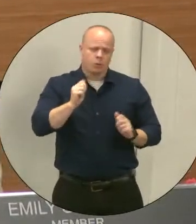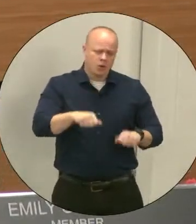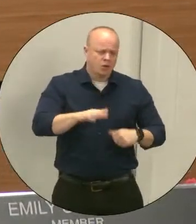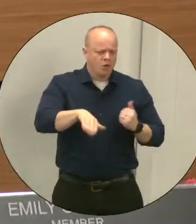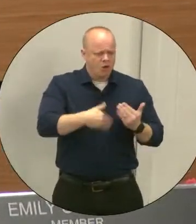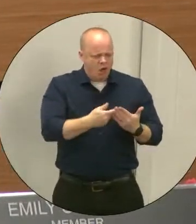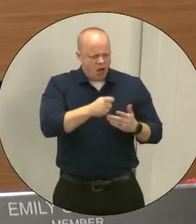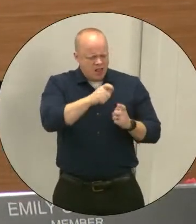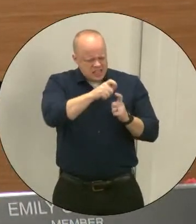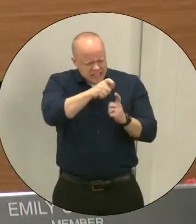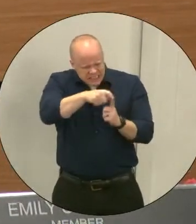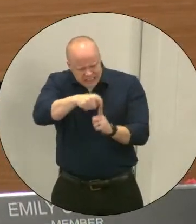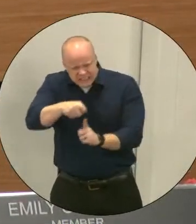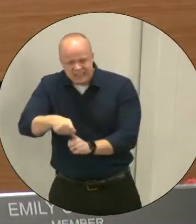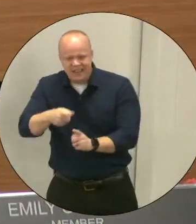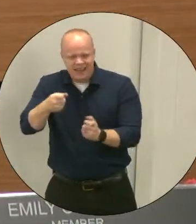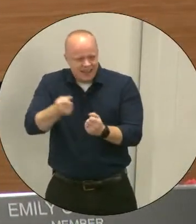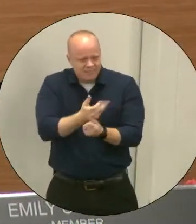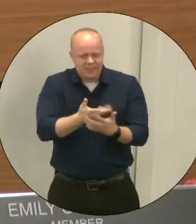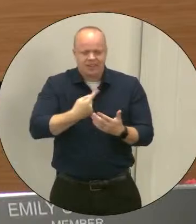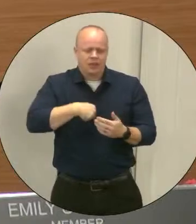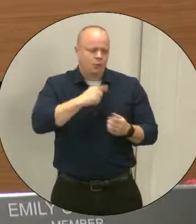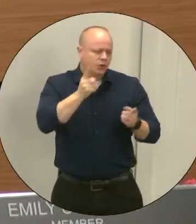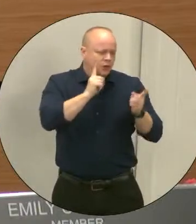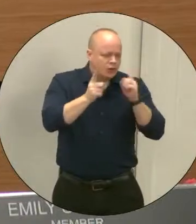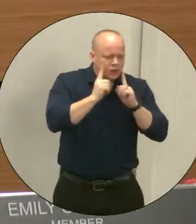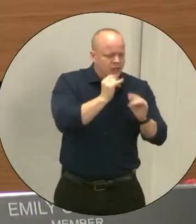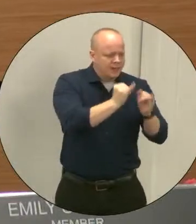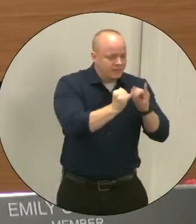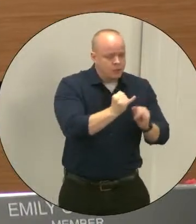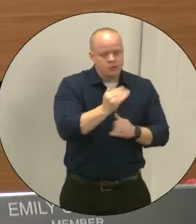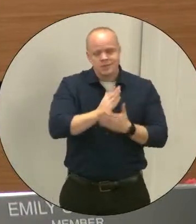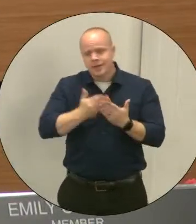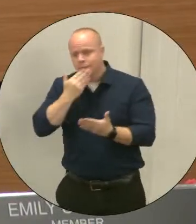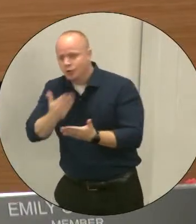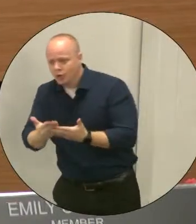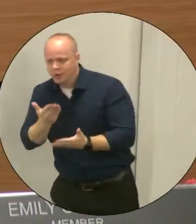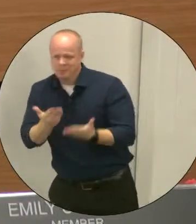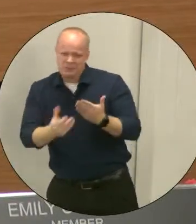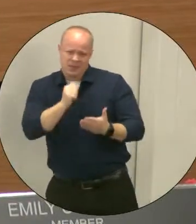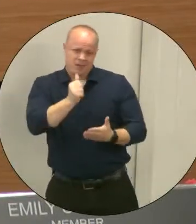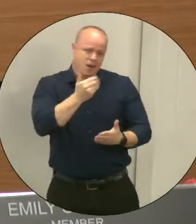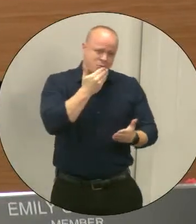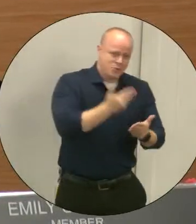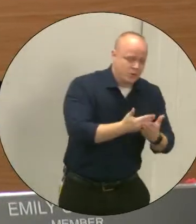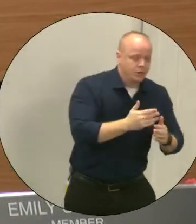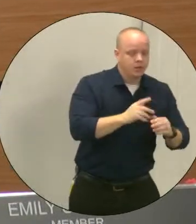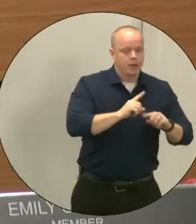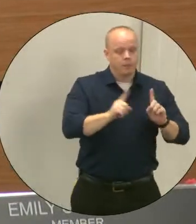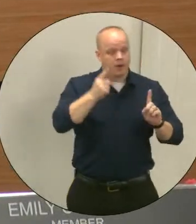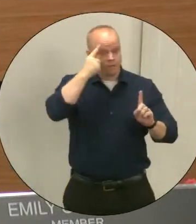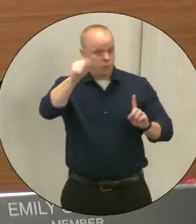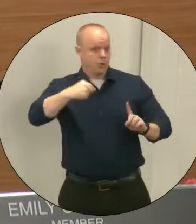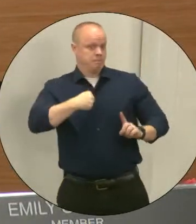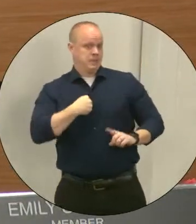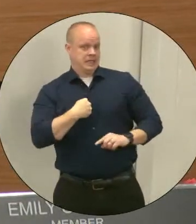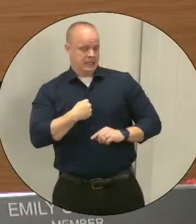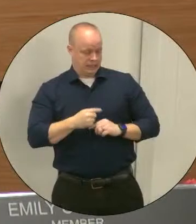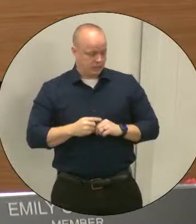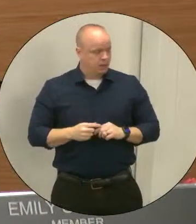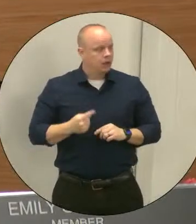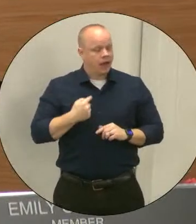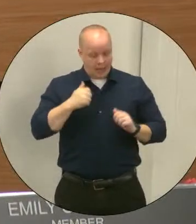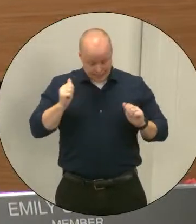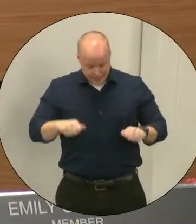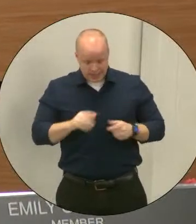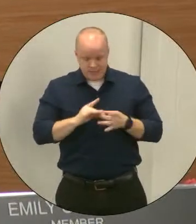apart everything we heard in interviews, some good, maybe not some so good. But for me, I can